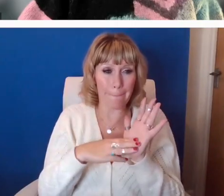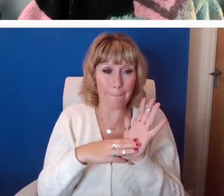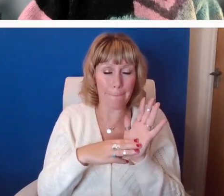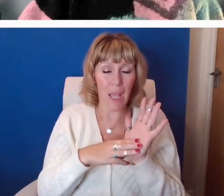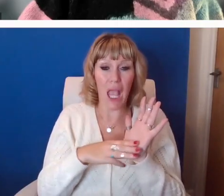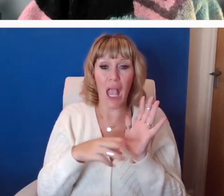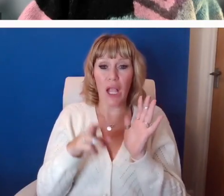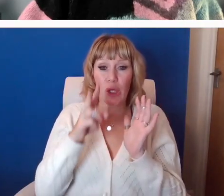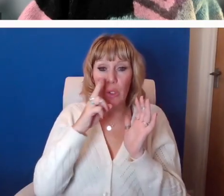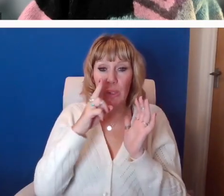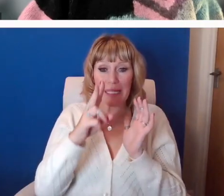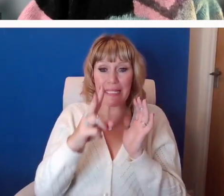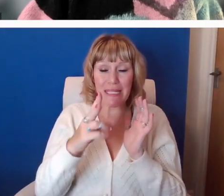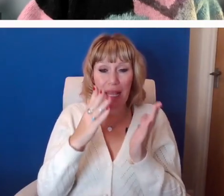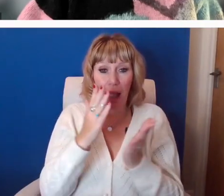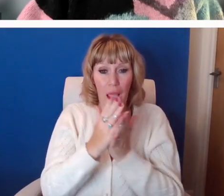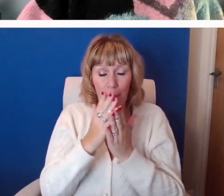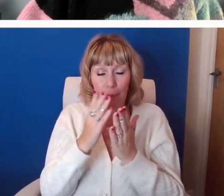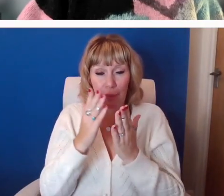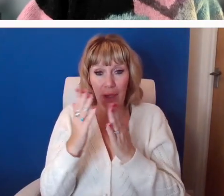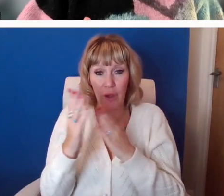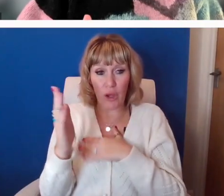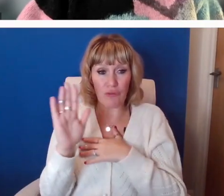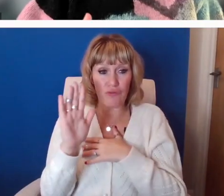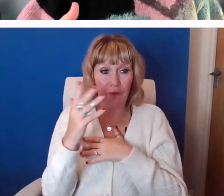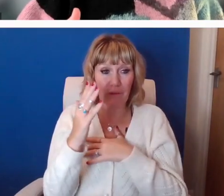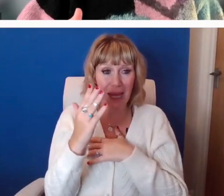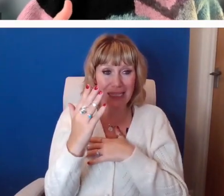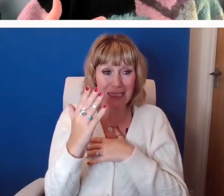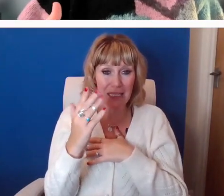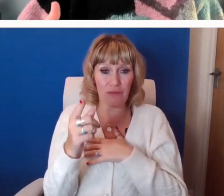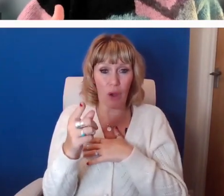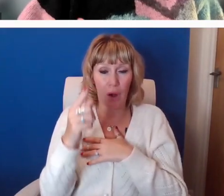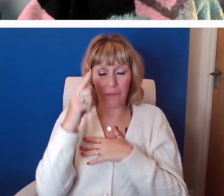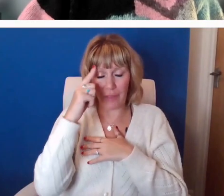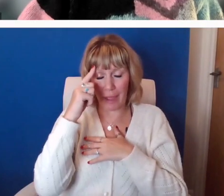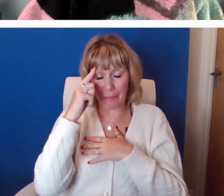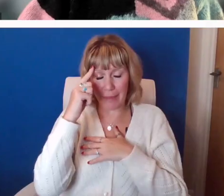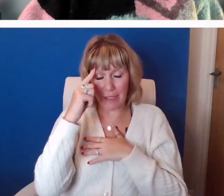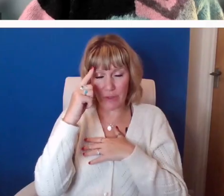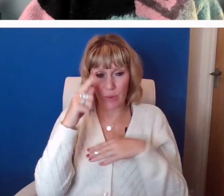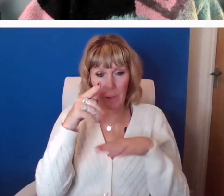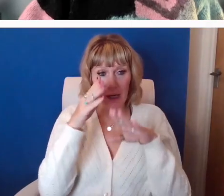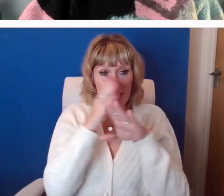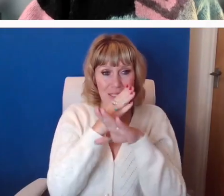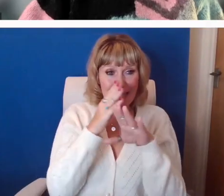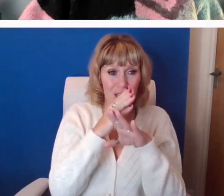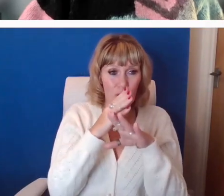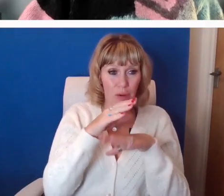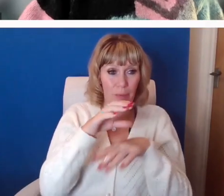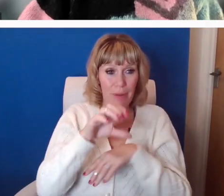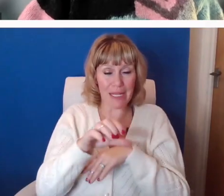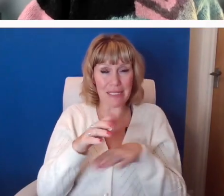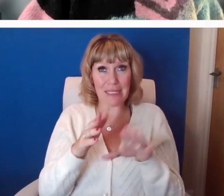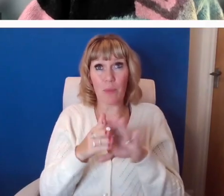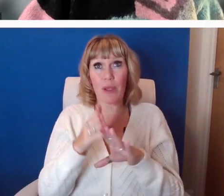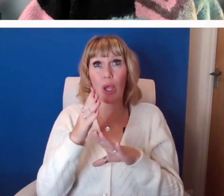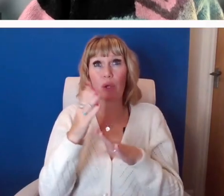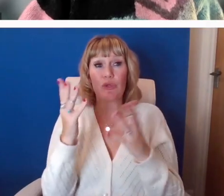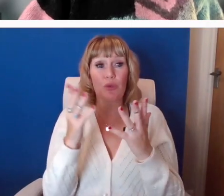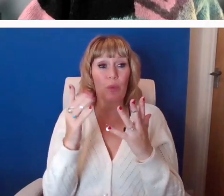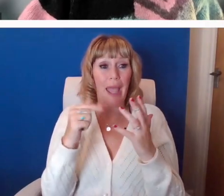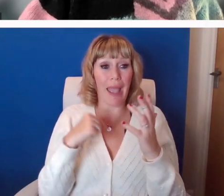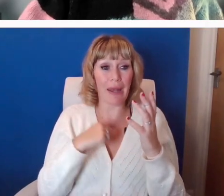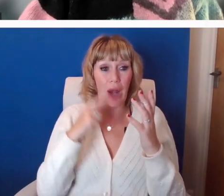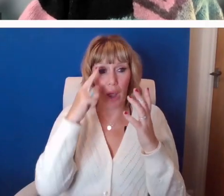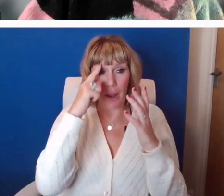very reflective of those kind of, if you like, mental kind of secret places that we go to in our imagination when everything's